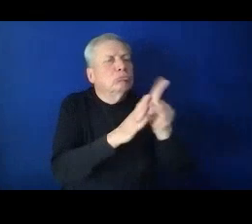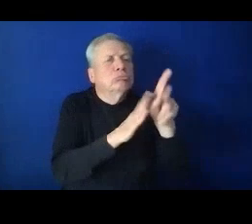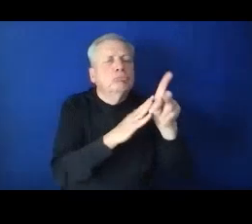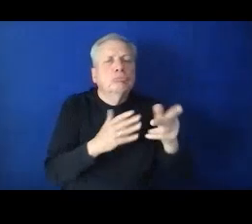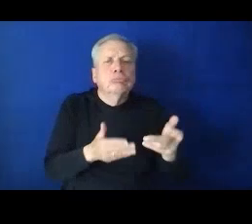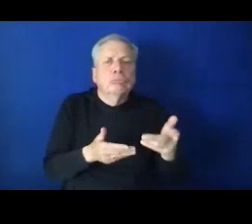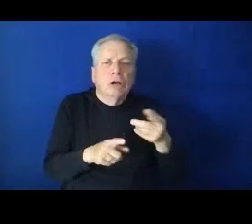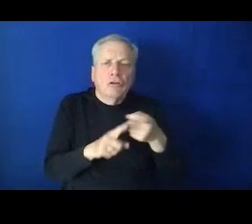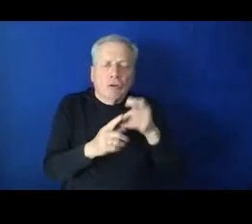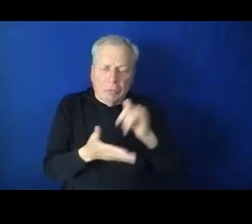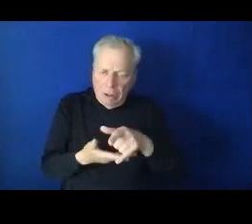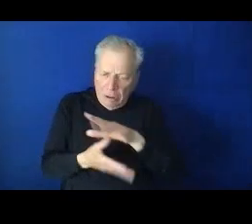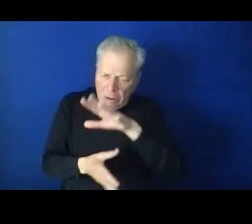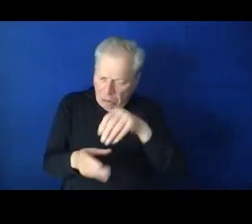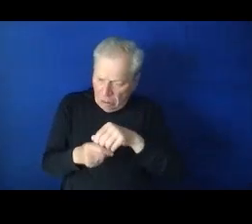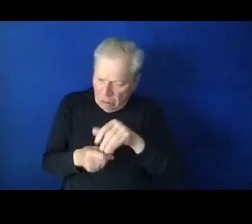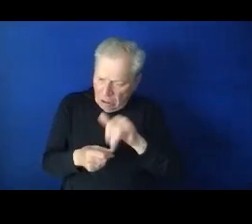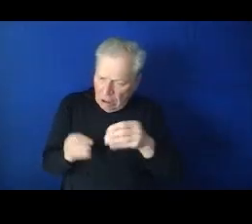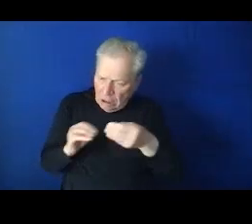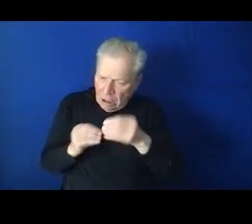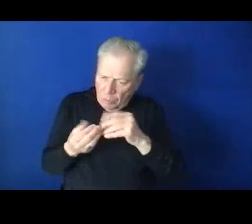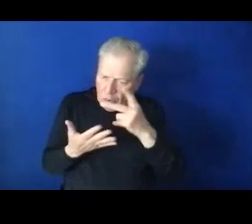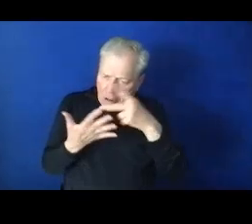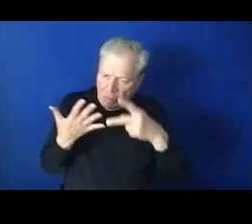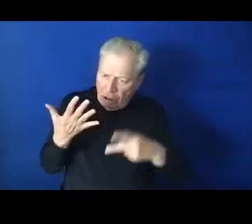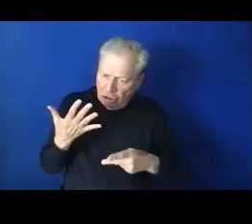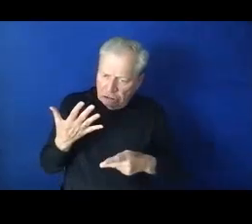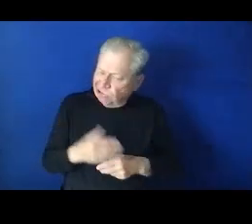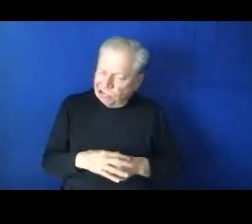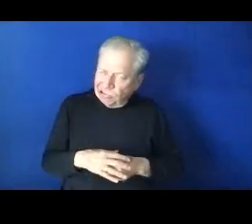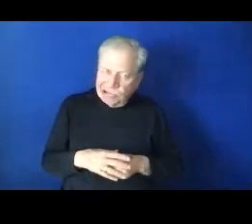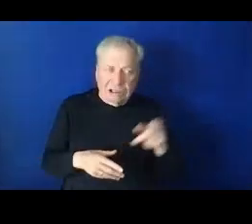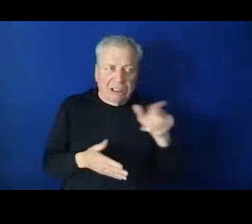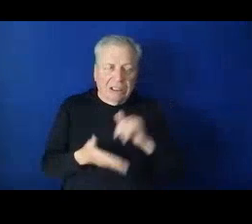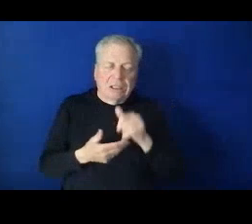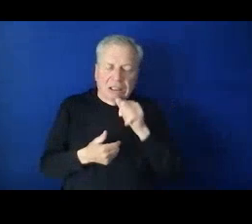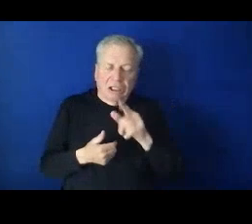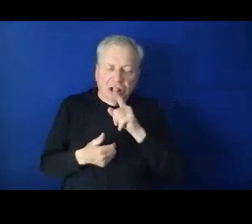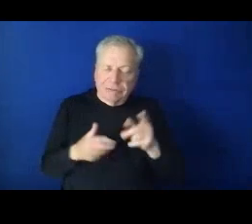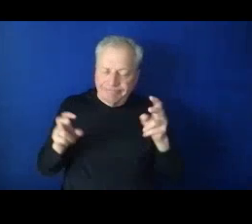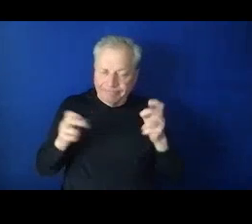from the totality of the wolf population, that's not really going to do much in terms of,